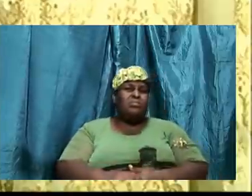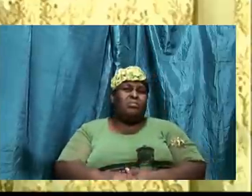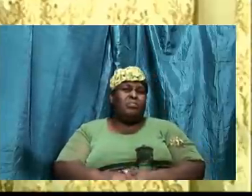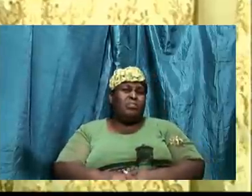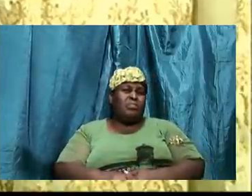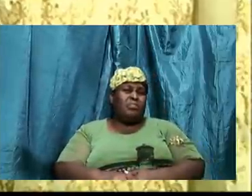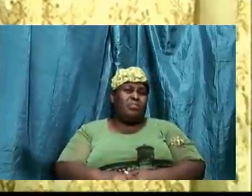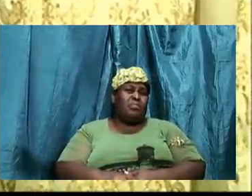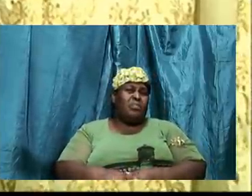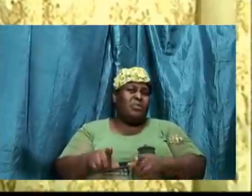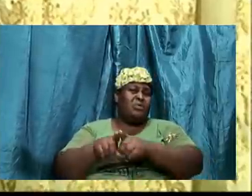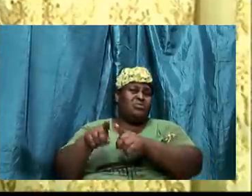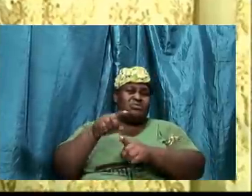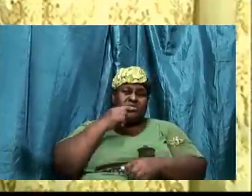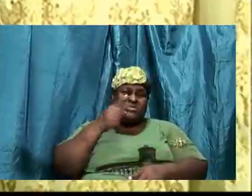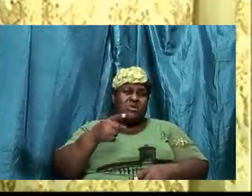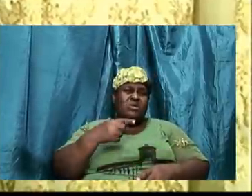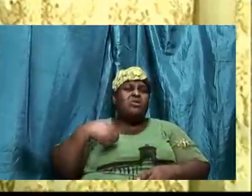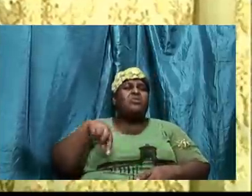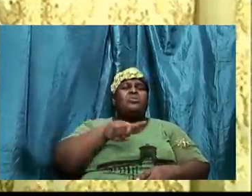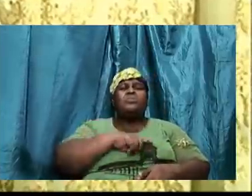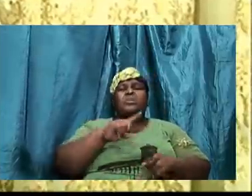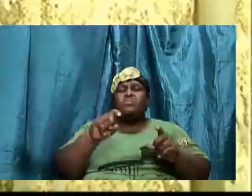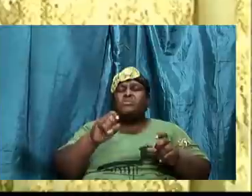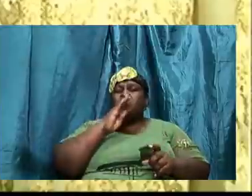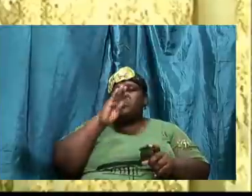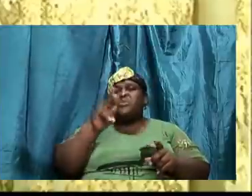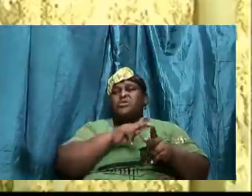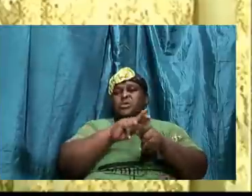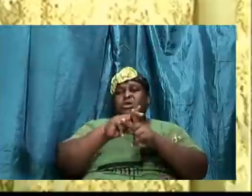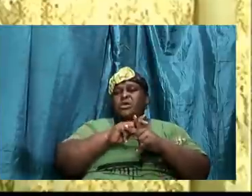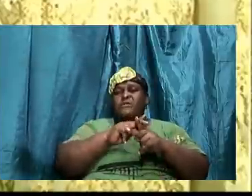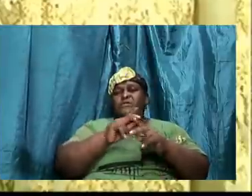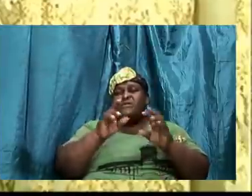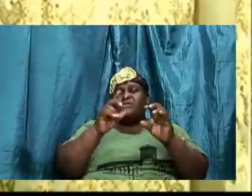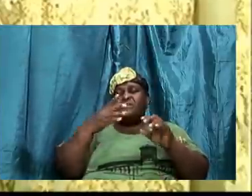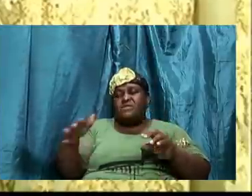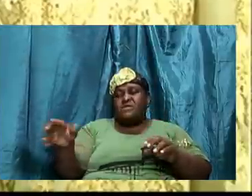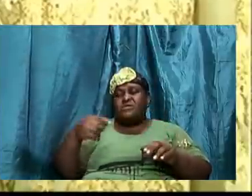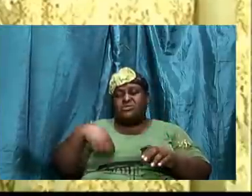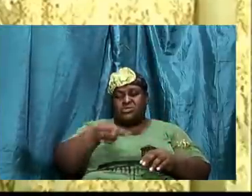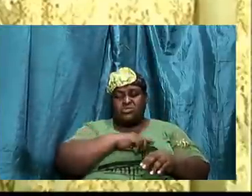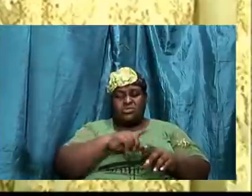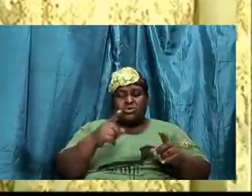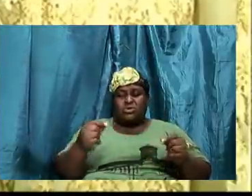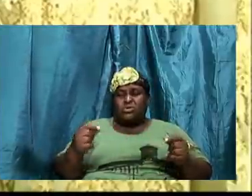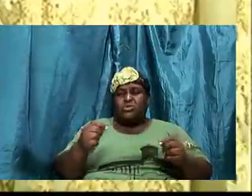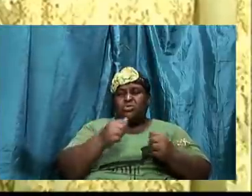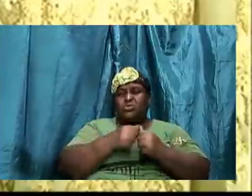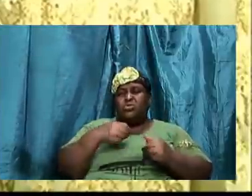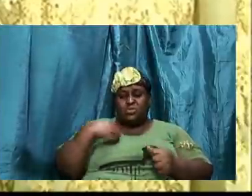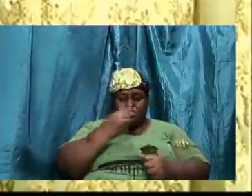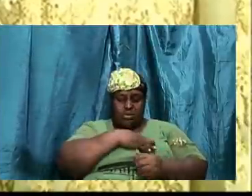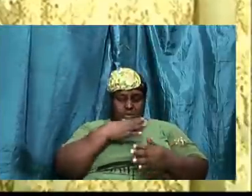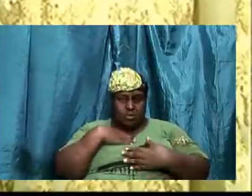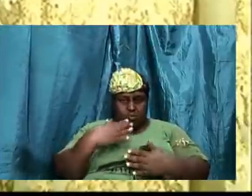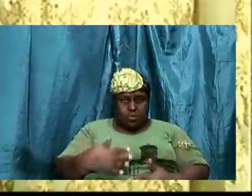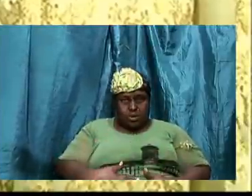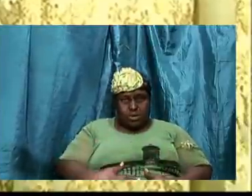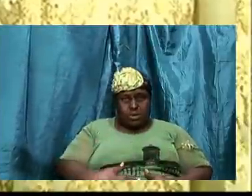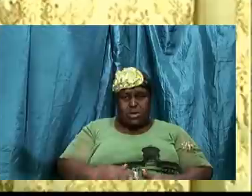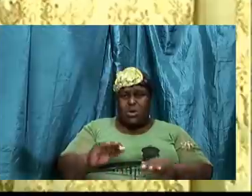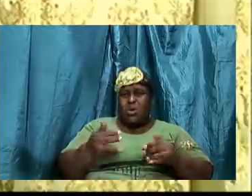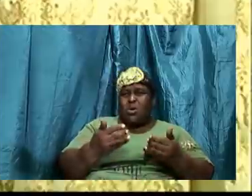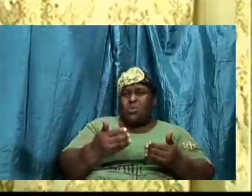that we are to be careful of the things that we do in our body. How is it that we treat the temple of God? And we